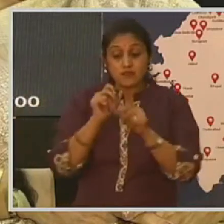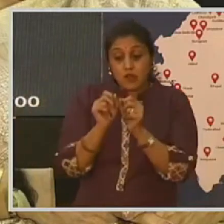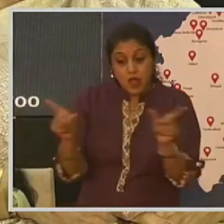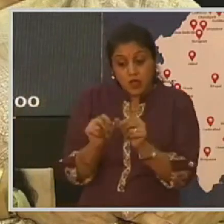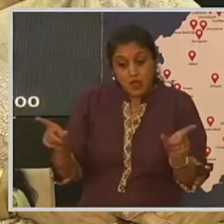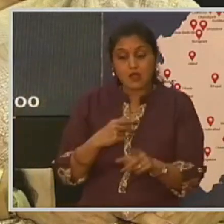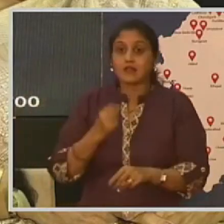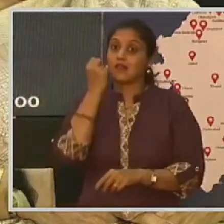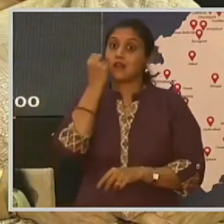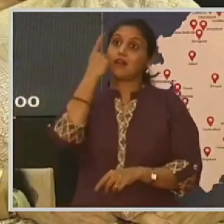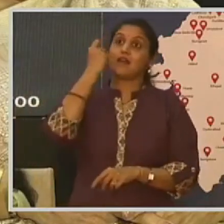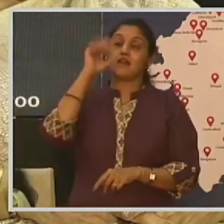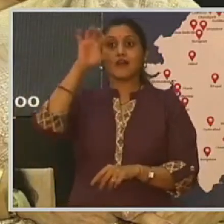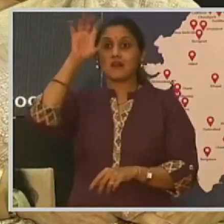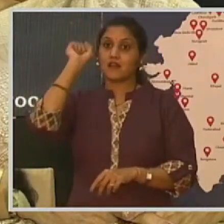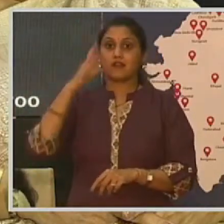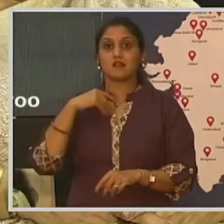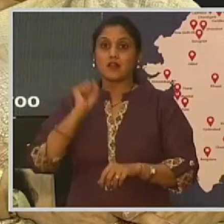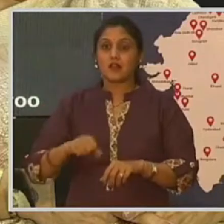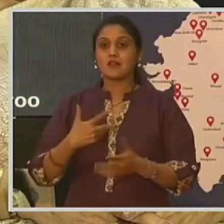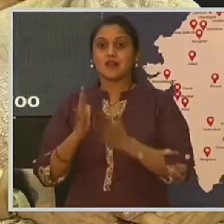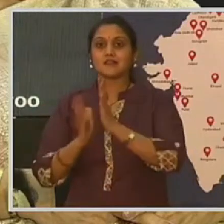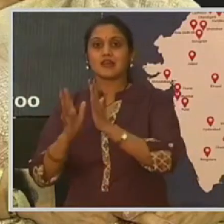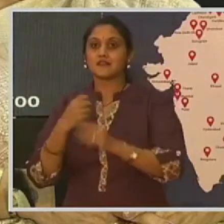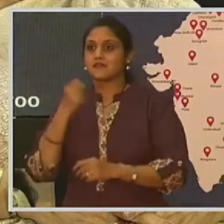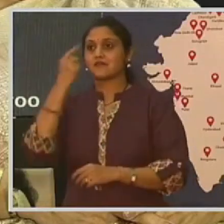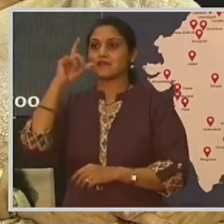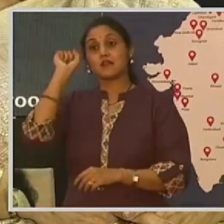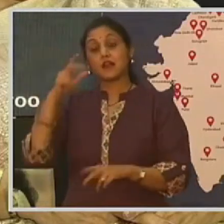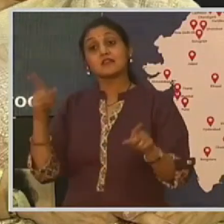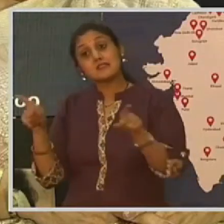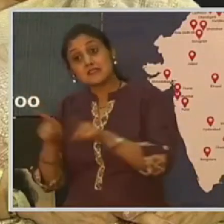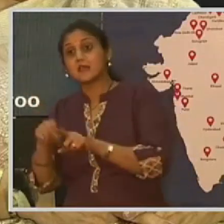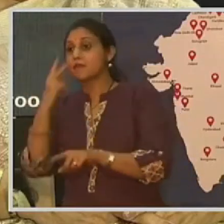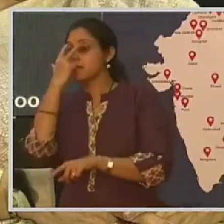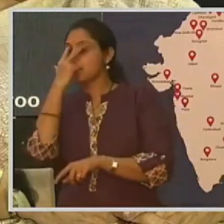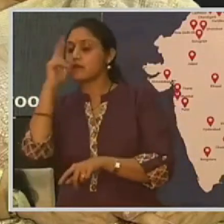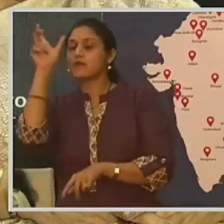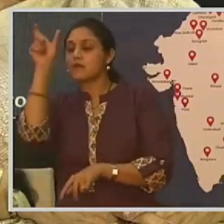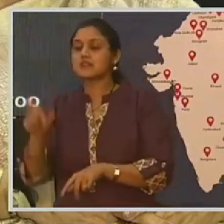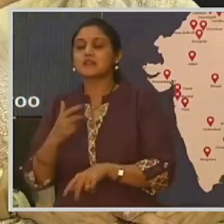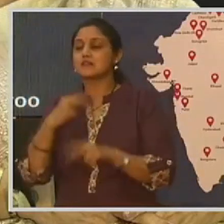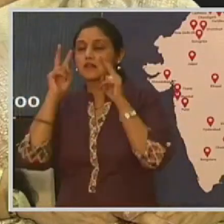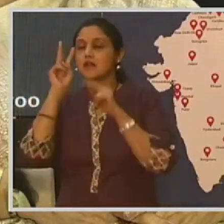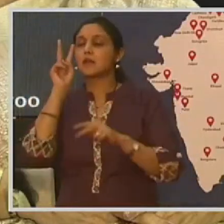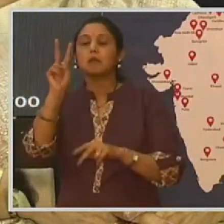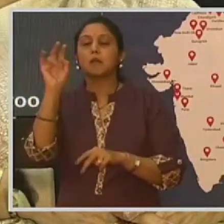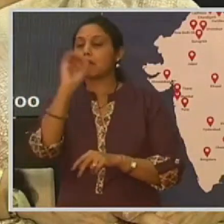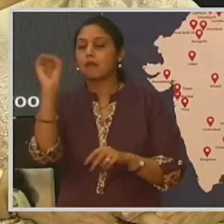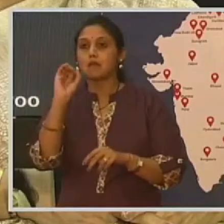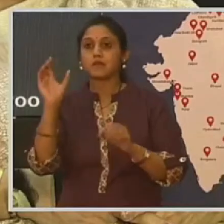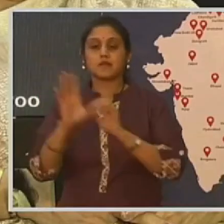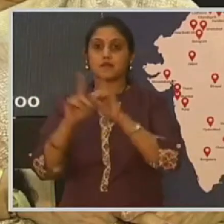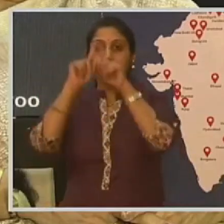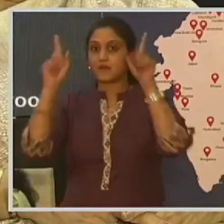about. There are smart glasses today, which can be eyes for